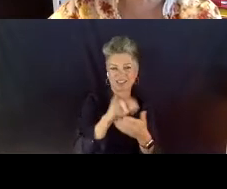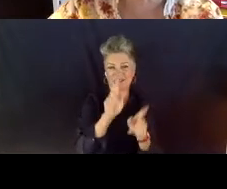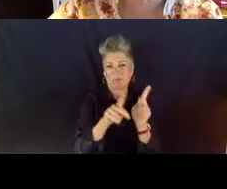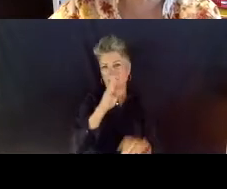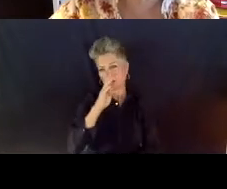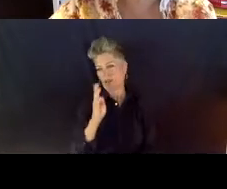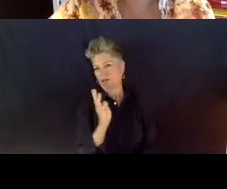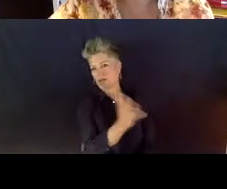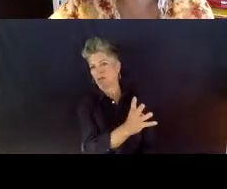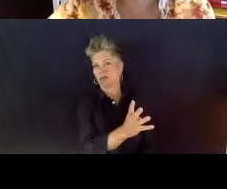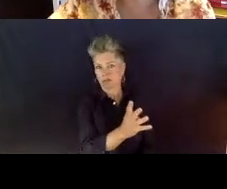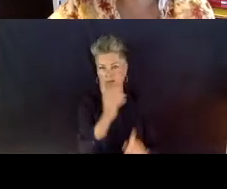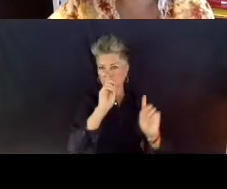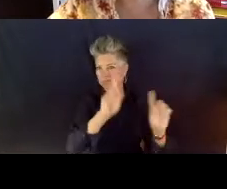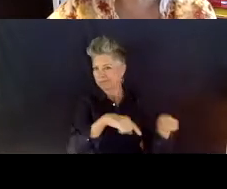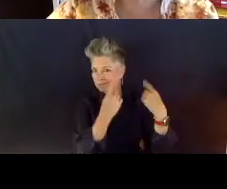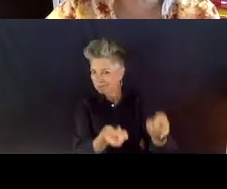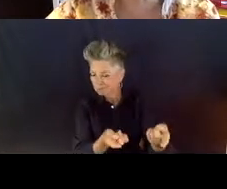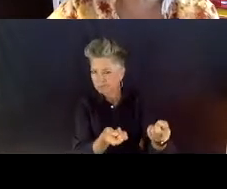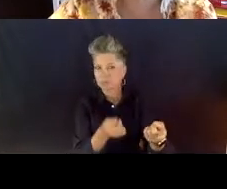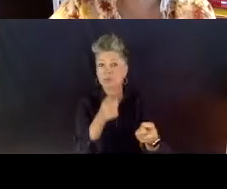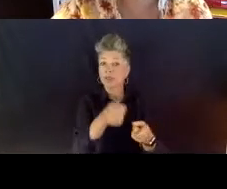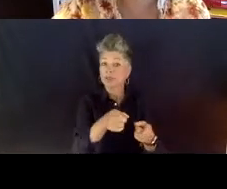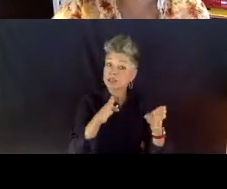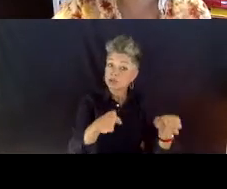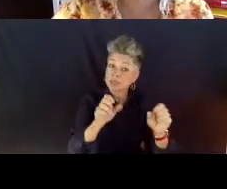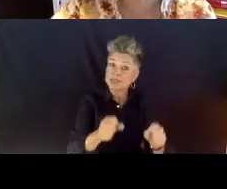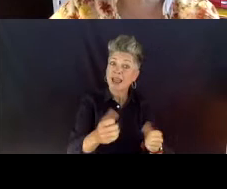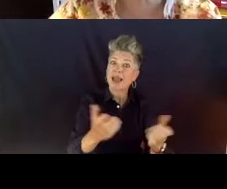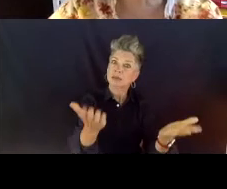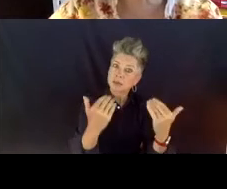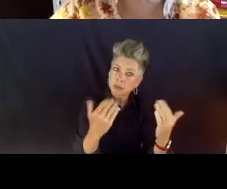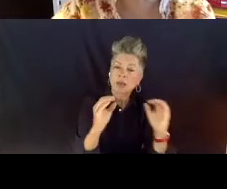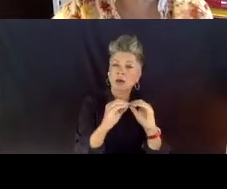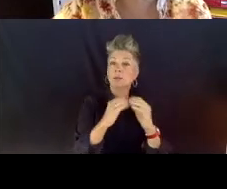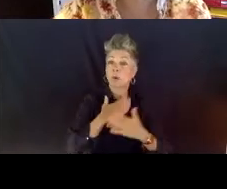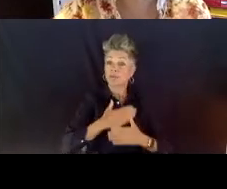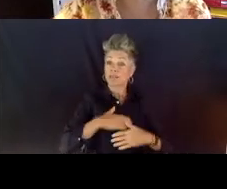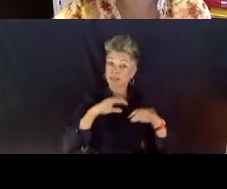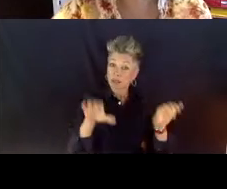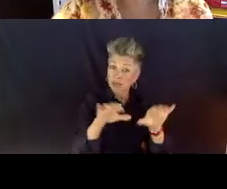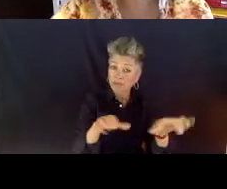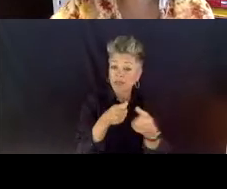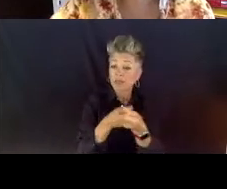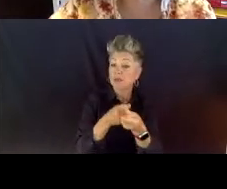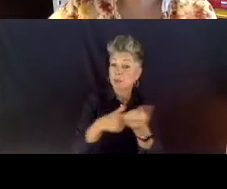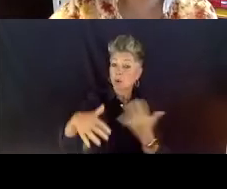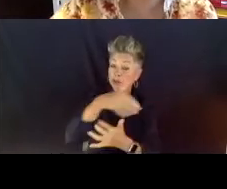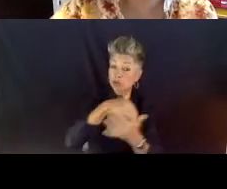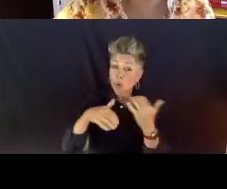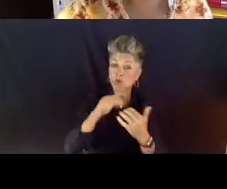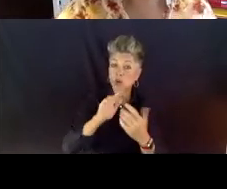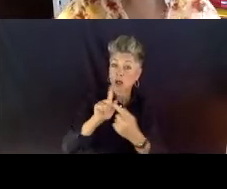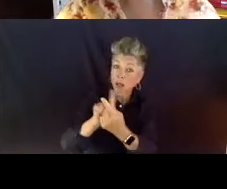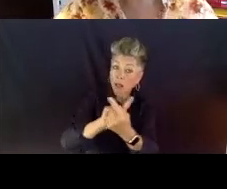and sidewalks. These streets can invite more physical activity, can support social connectivity, can be